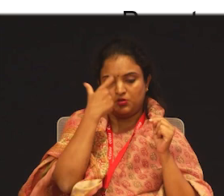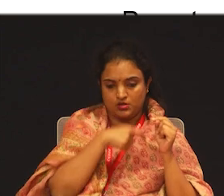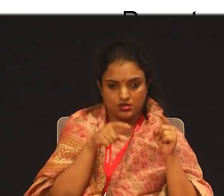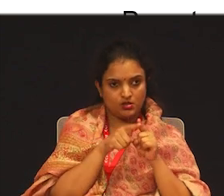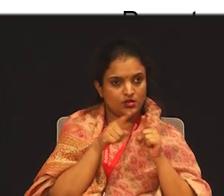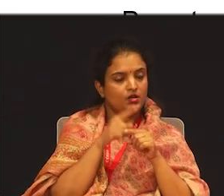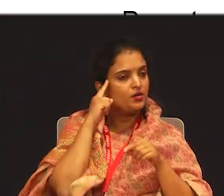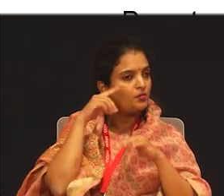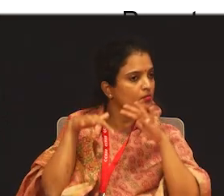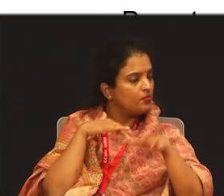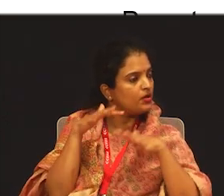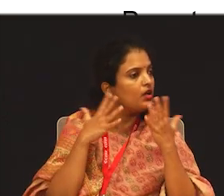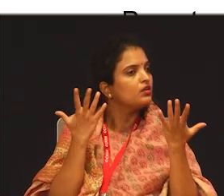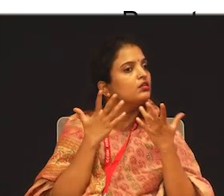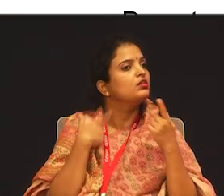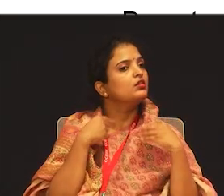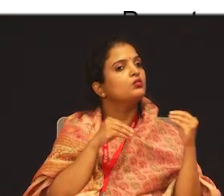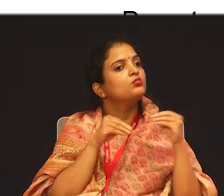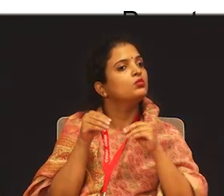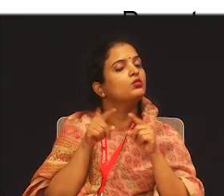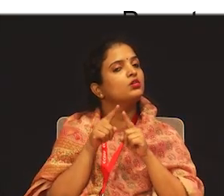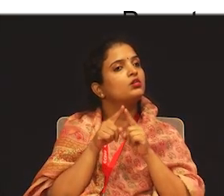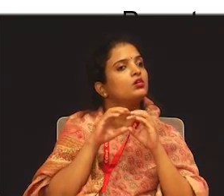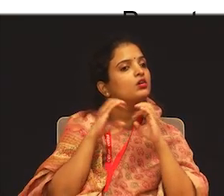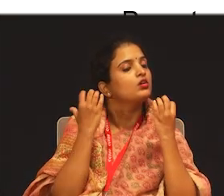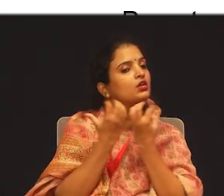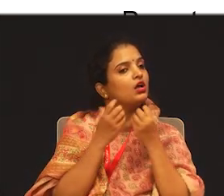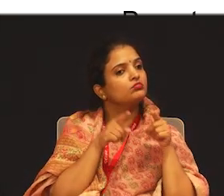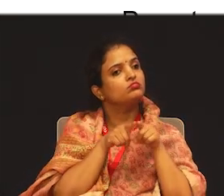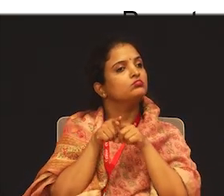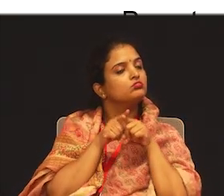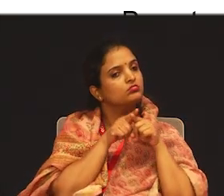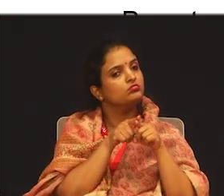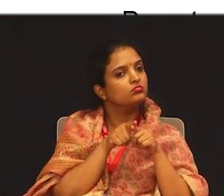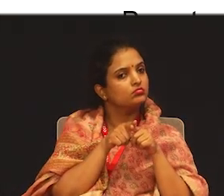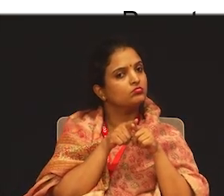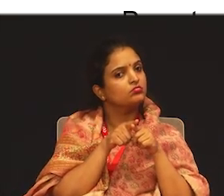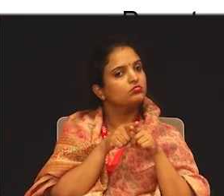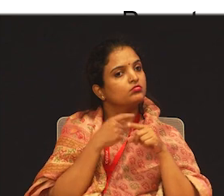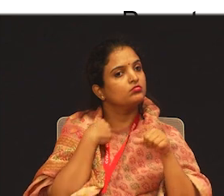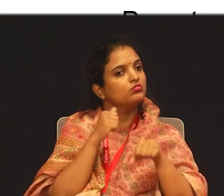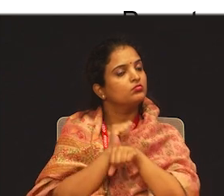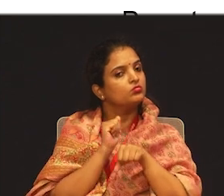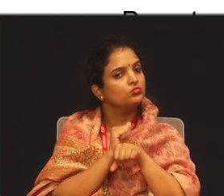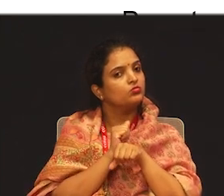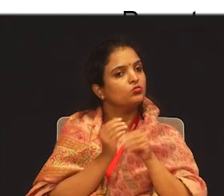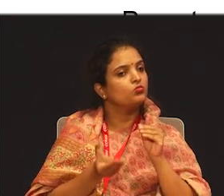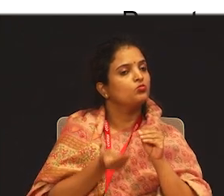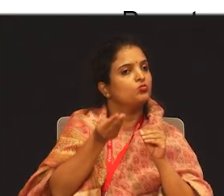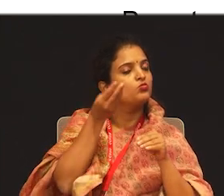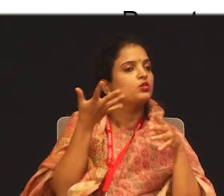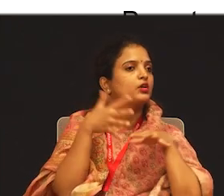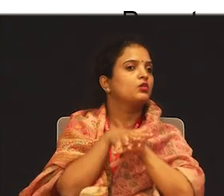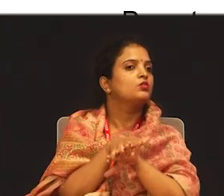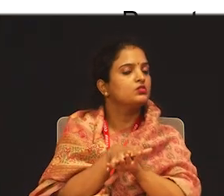plan, converted for the whole classroom, make our plans more